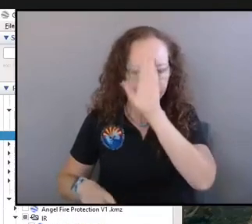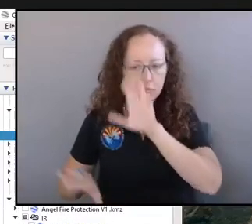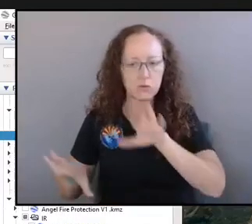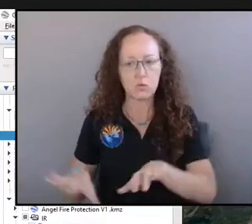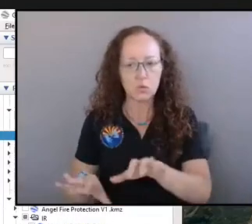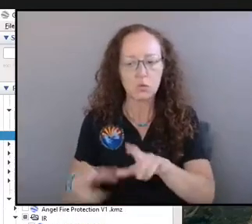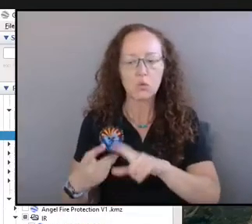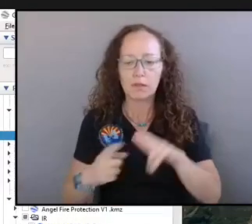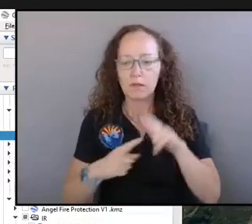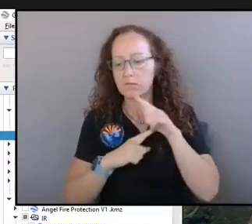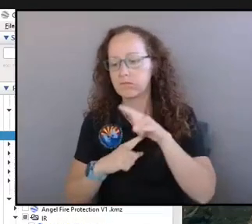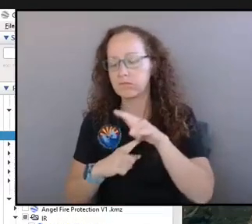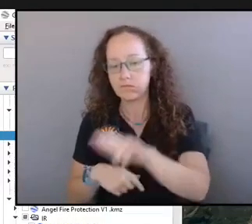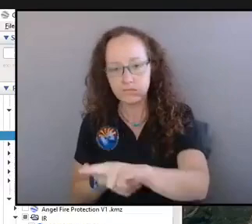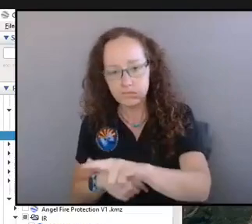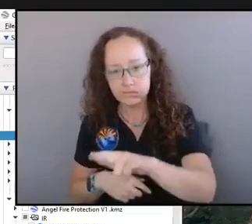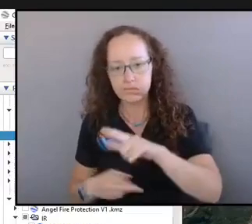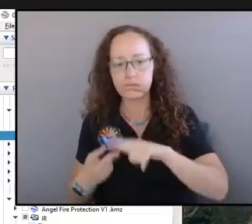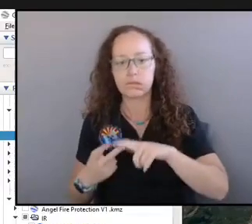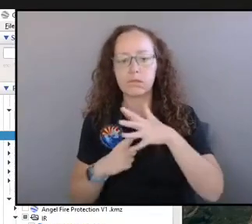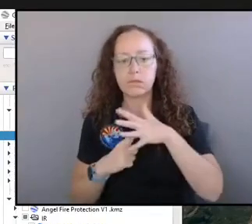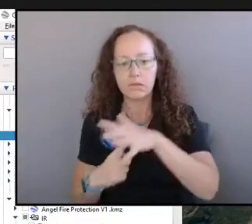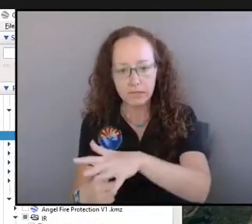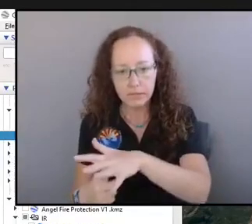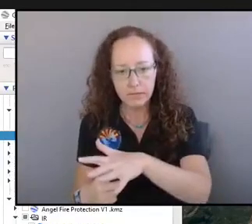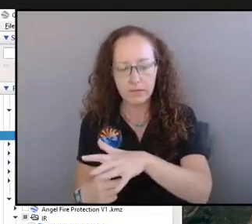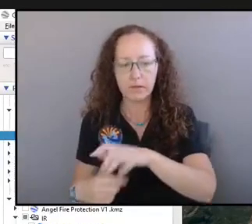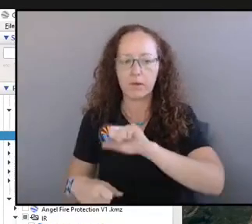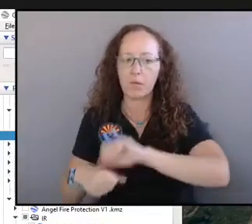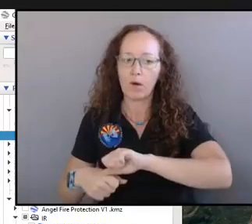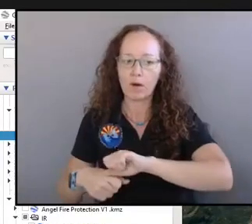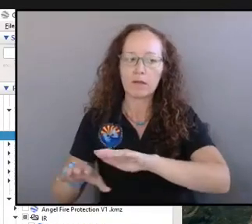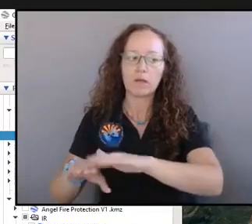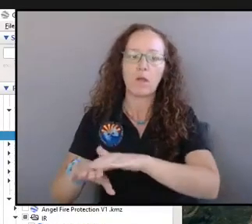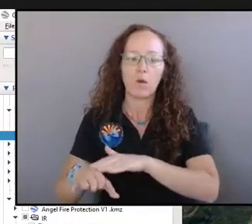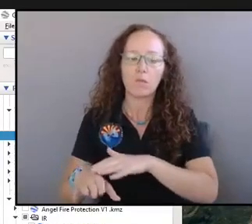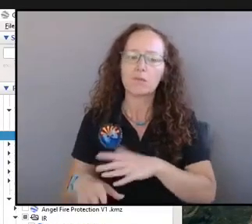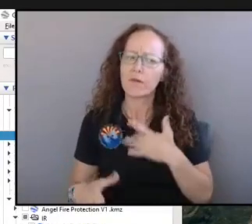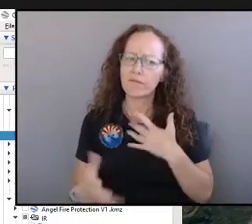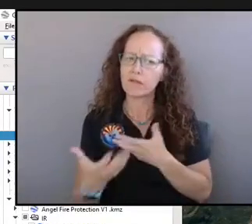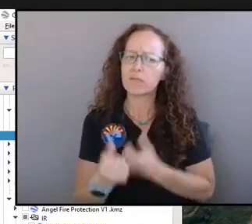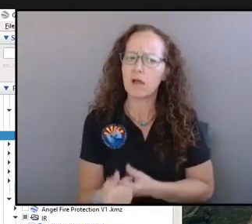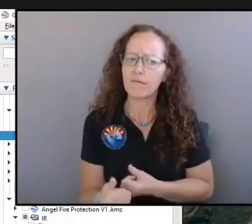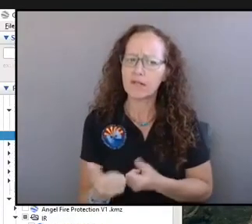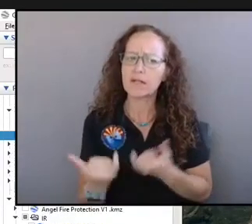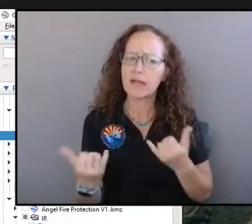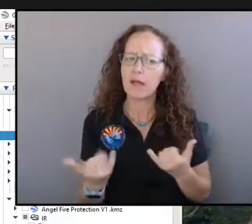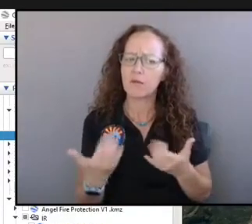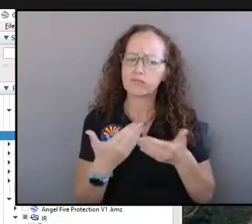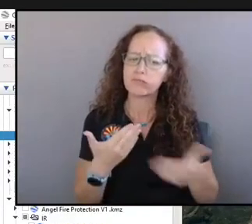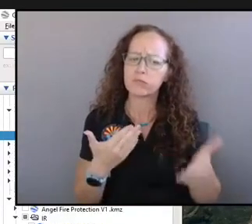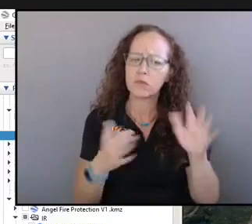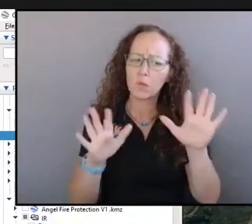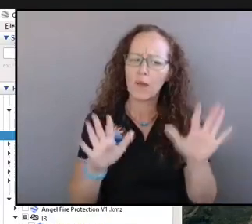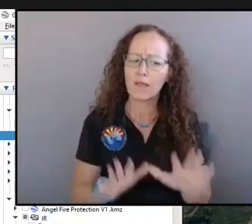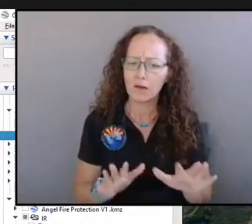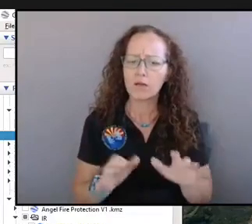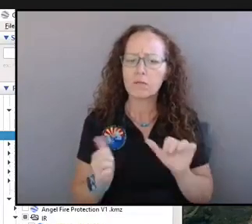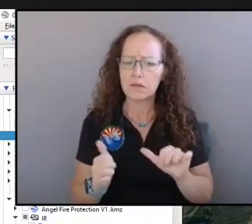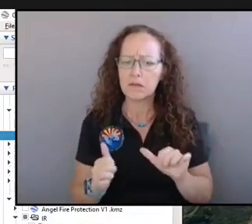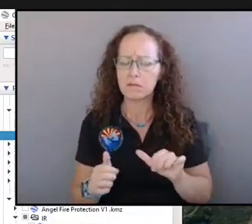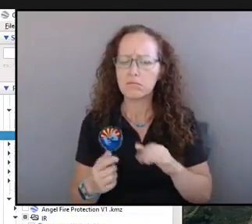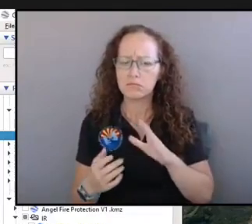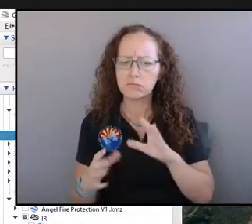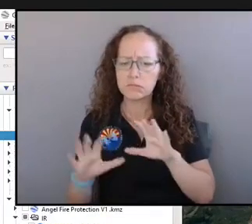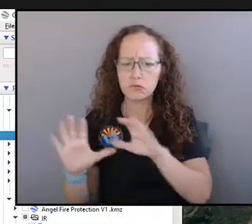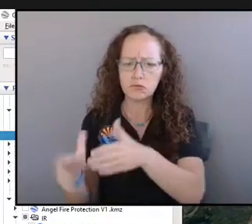I'm fully confident with the weather that's we're being faced with over the next couple of days that they will be able to slow the spread of this greatly, if